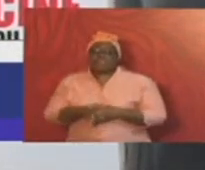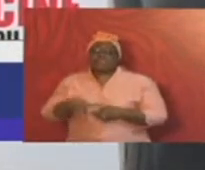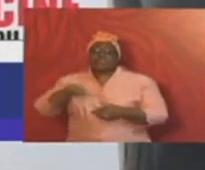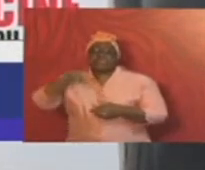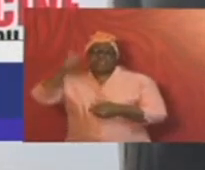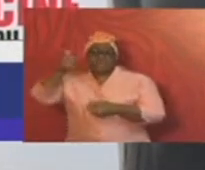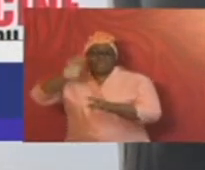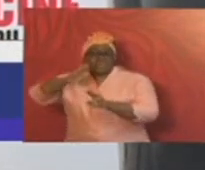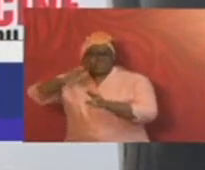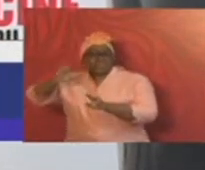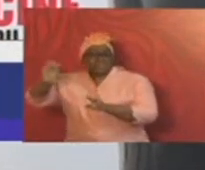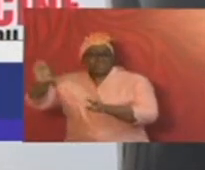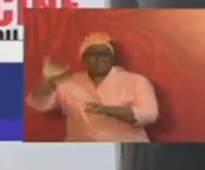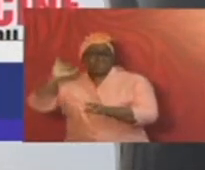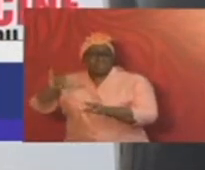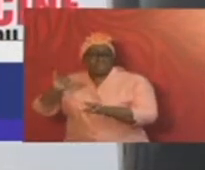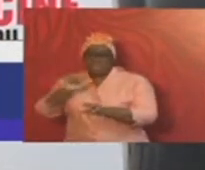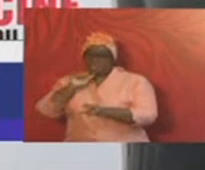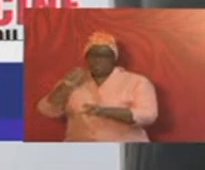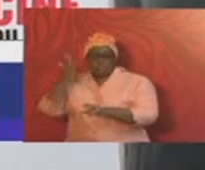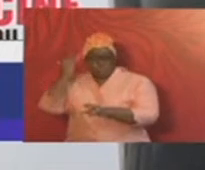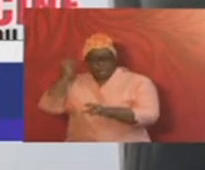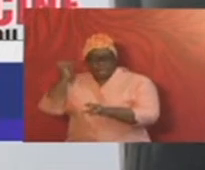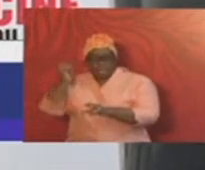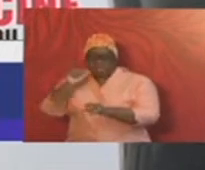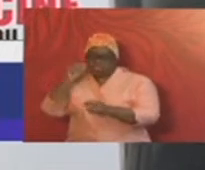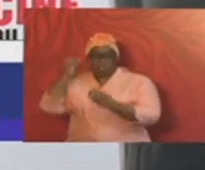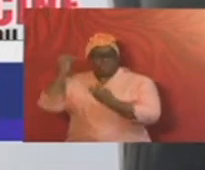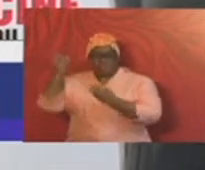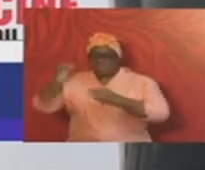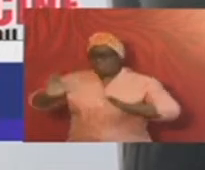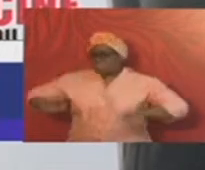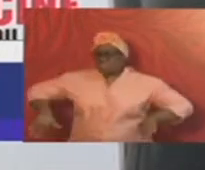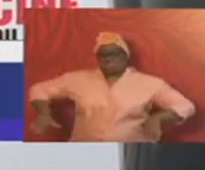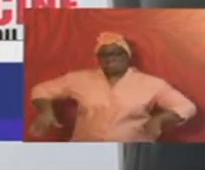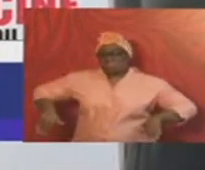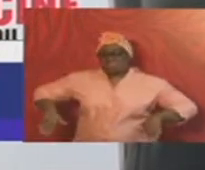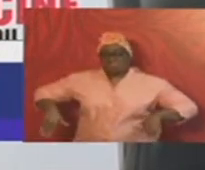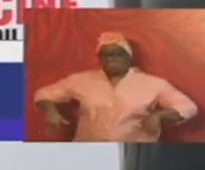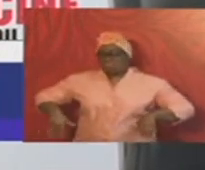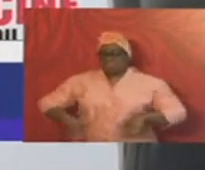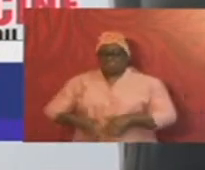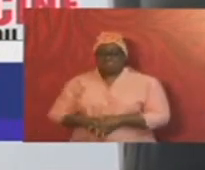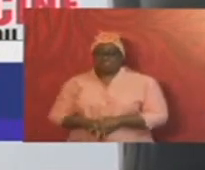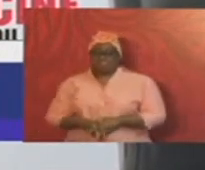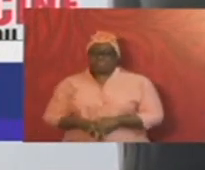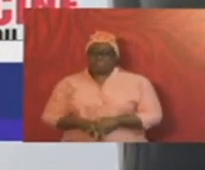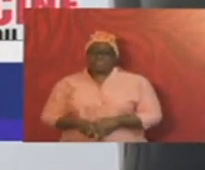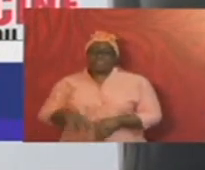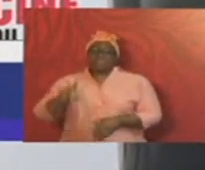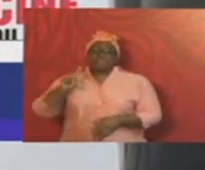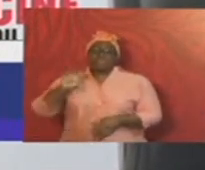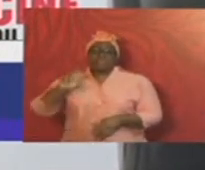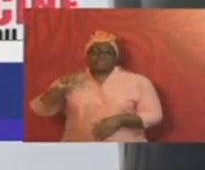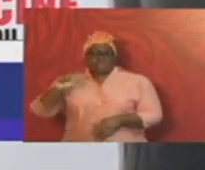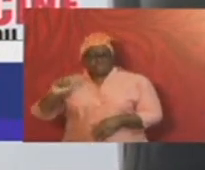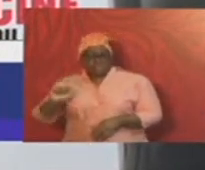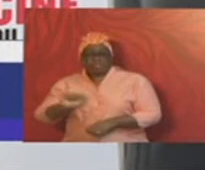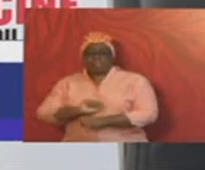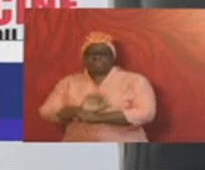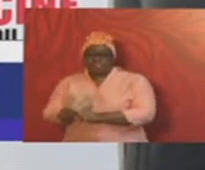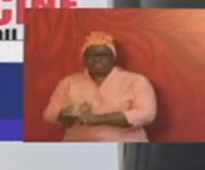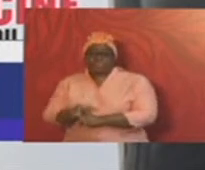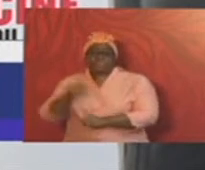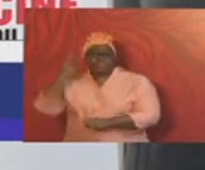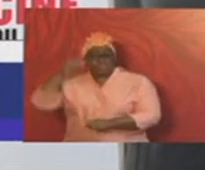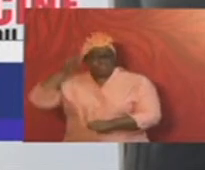when I presented the other variants of concern and the effect of Johnson & Johnson. The data that we have with regards to variant requires two things: that the